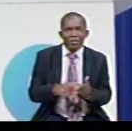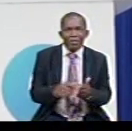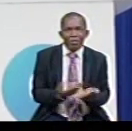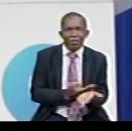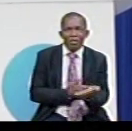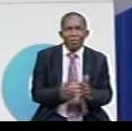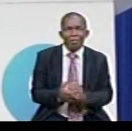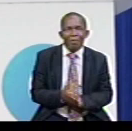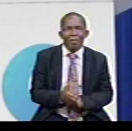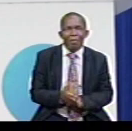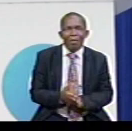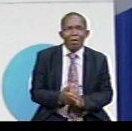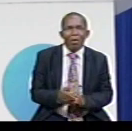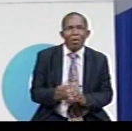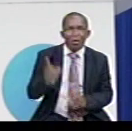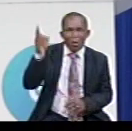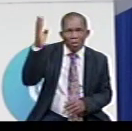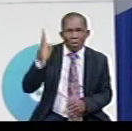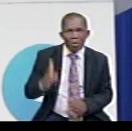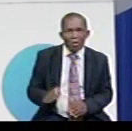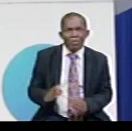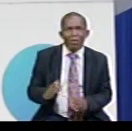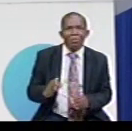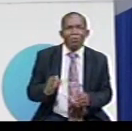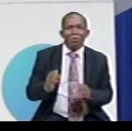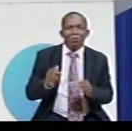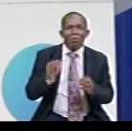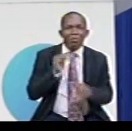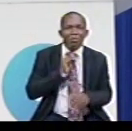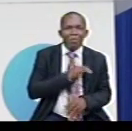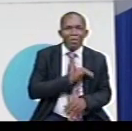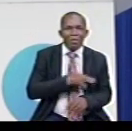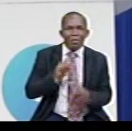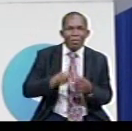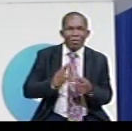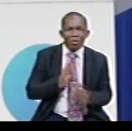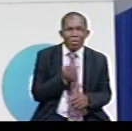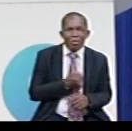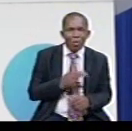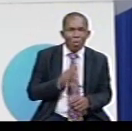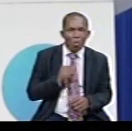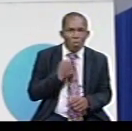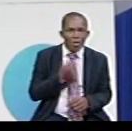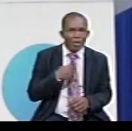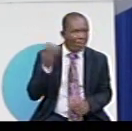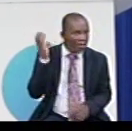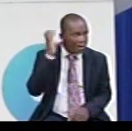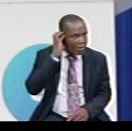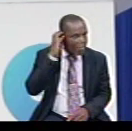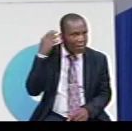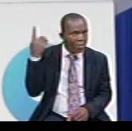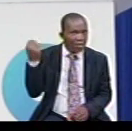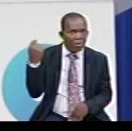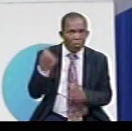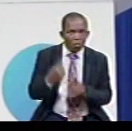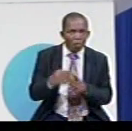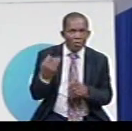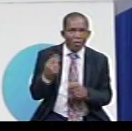God ministered to us. We heard the word of God and we're